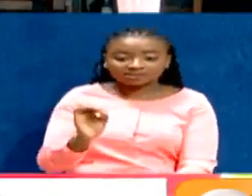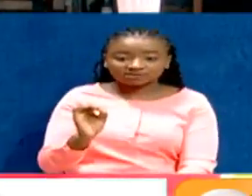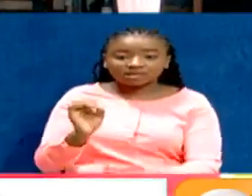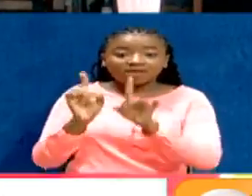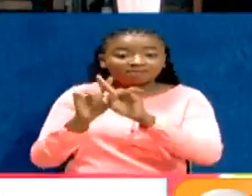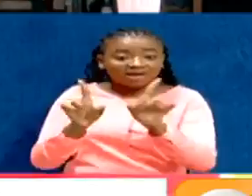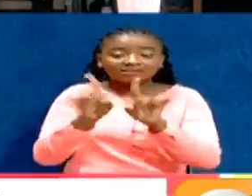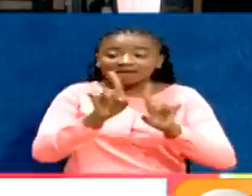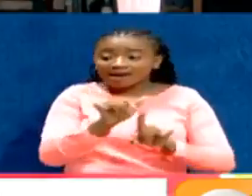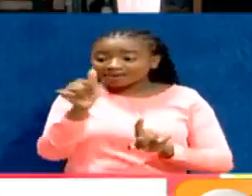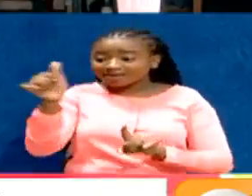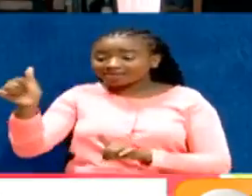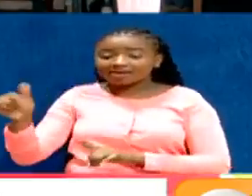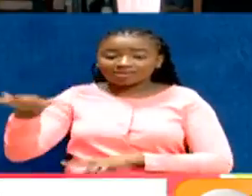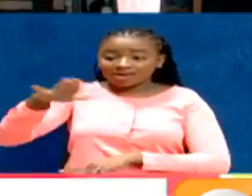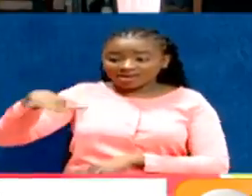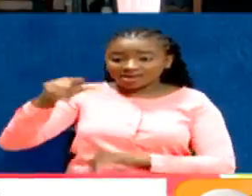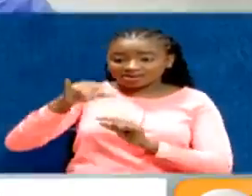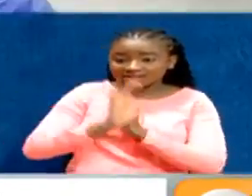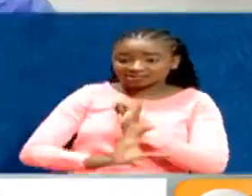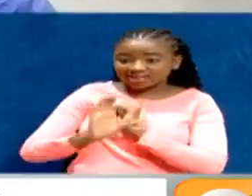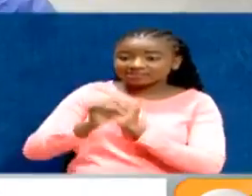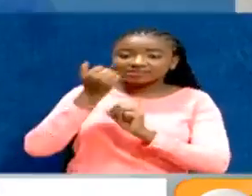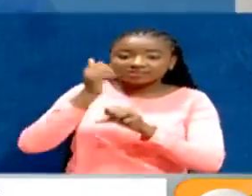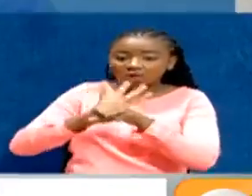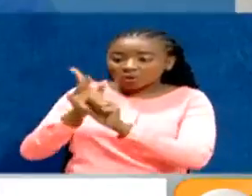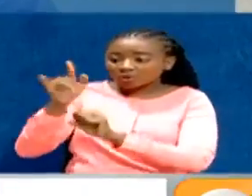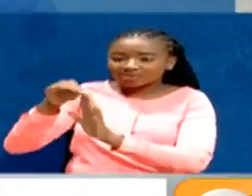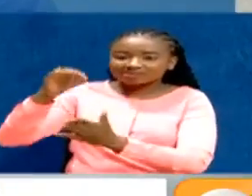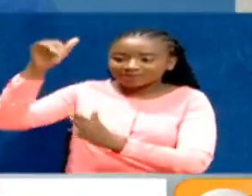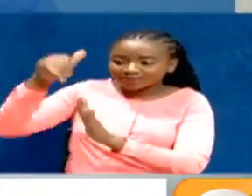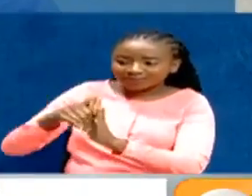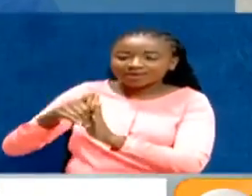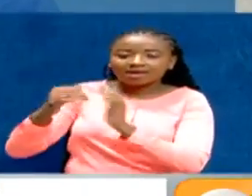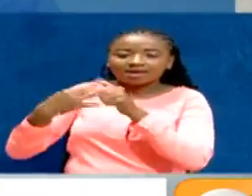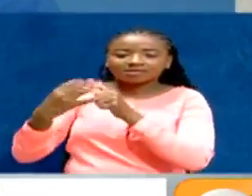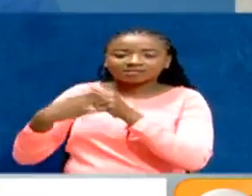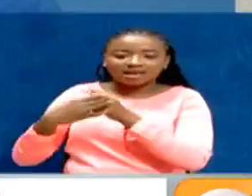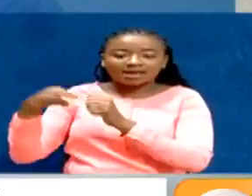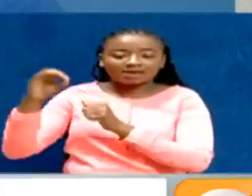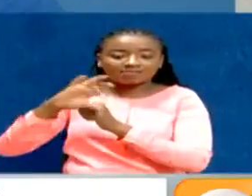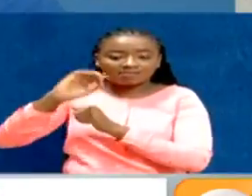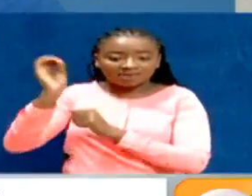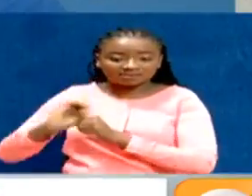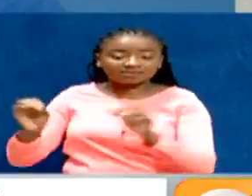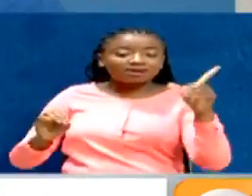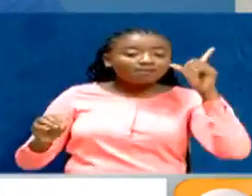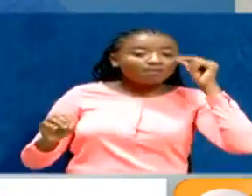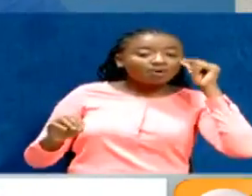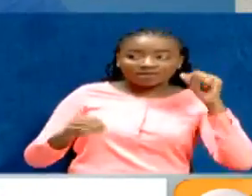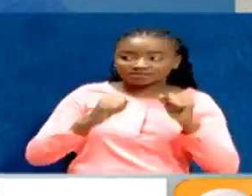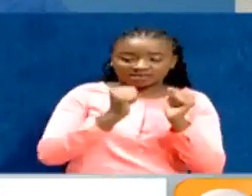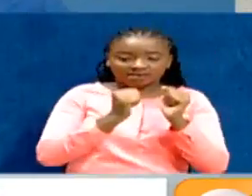In other areas of the Republic, the COVID caseload fell by 89% and in Mombasa